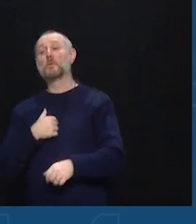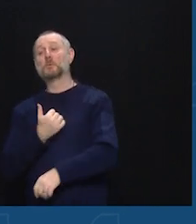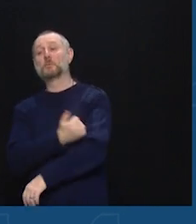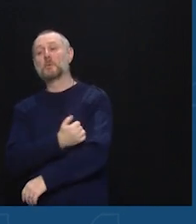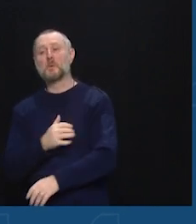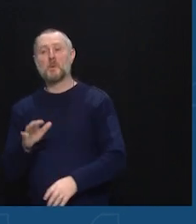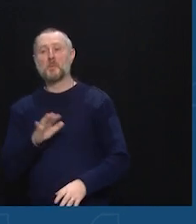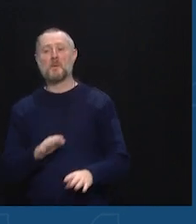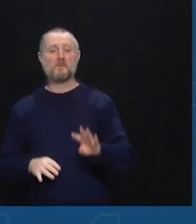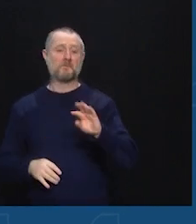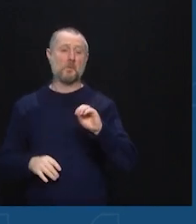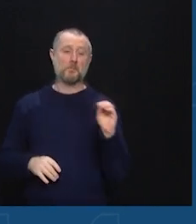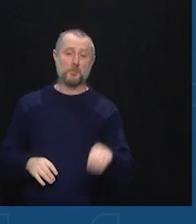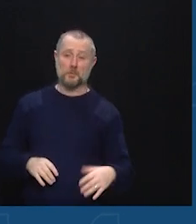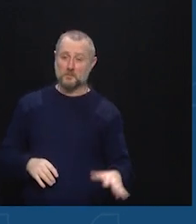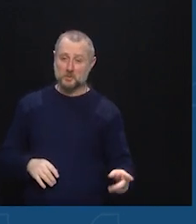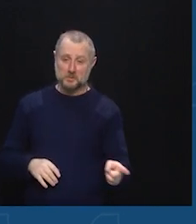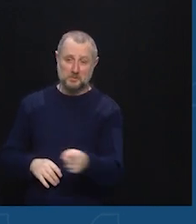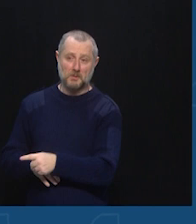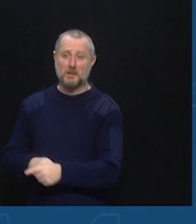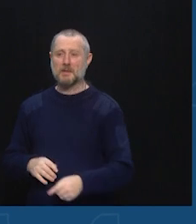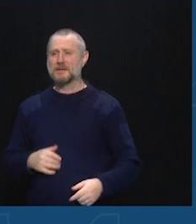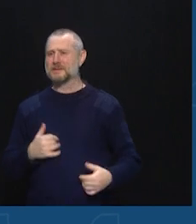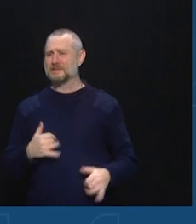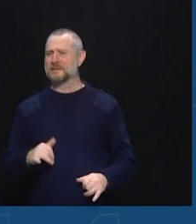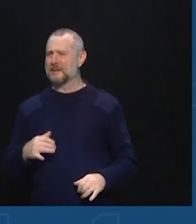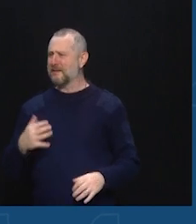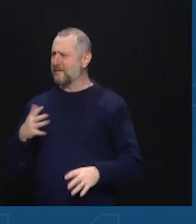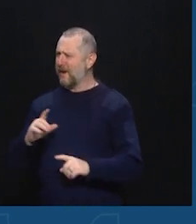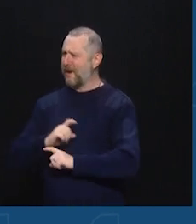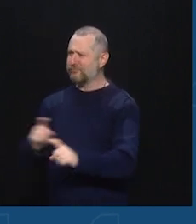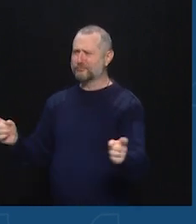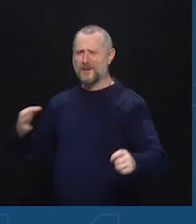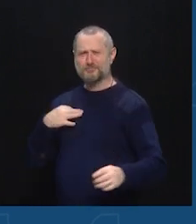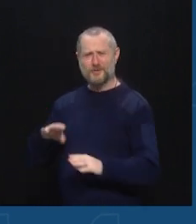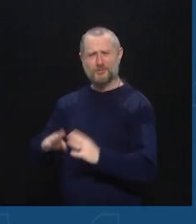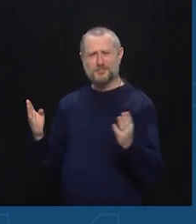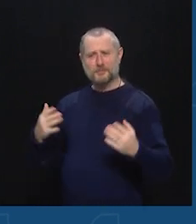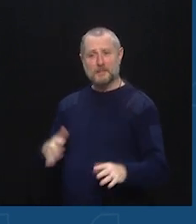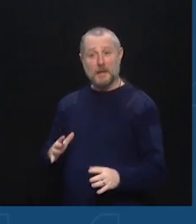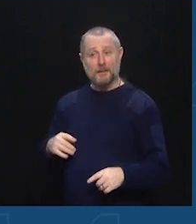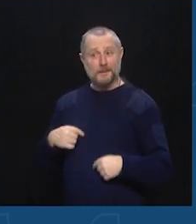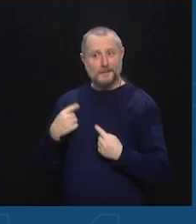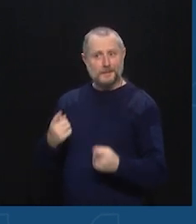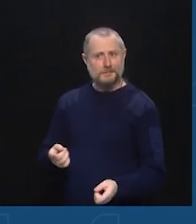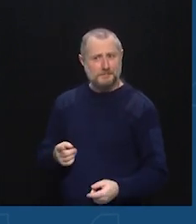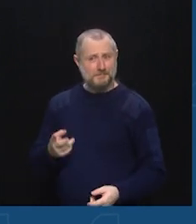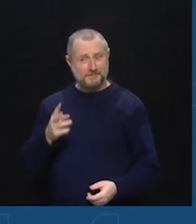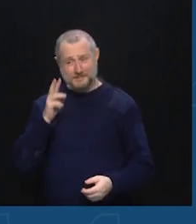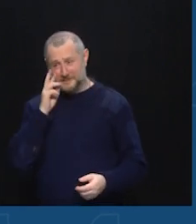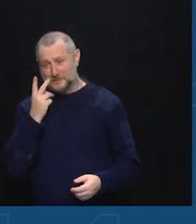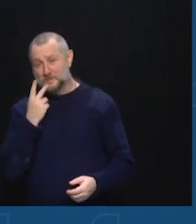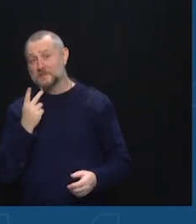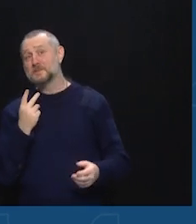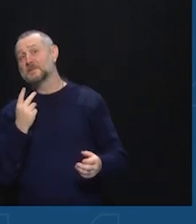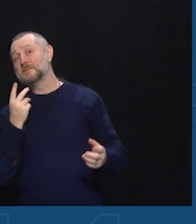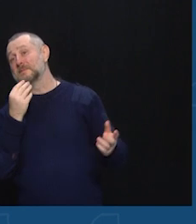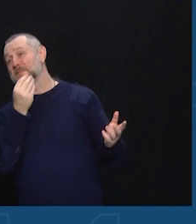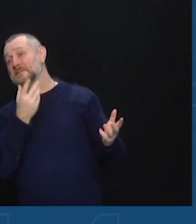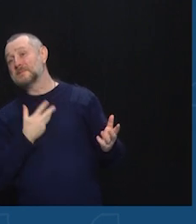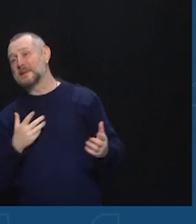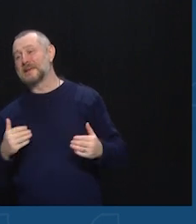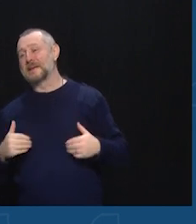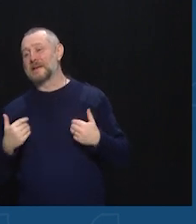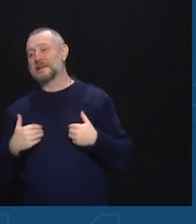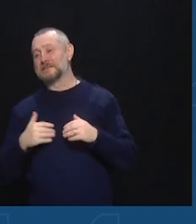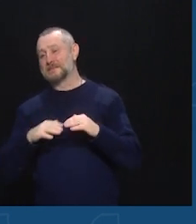40%, but that's been eligible for a while, and we're also waiting news very soon to hear whether or not our children, our youngest children,